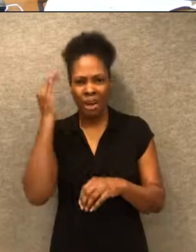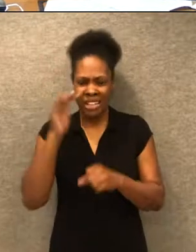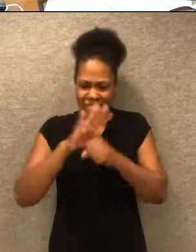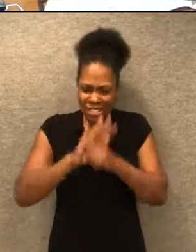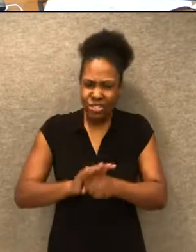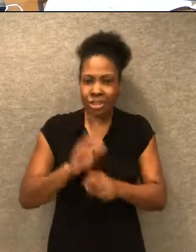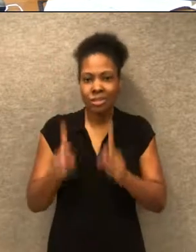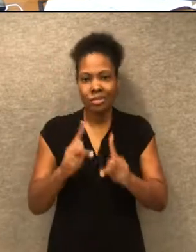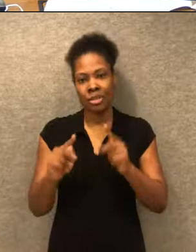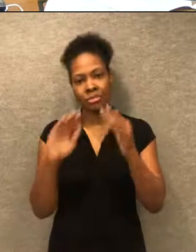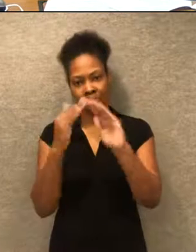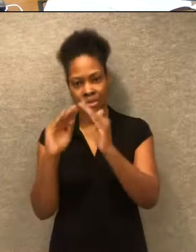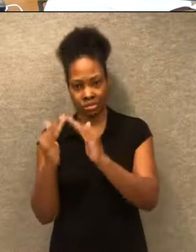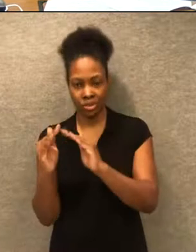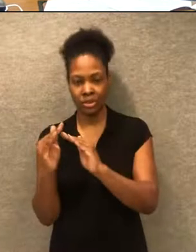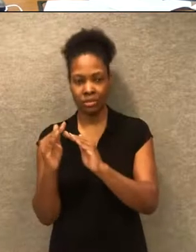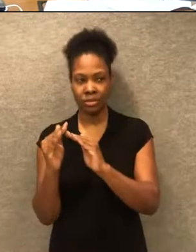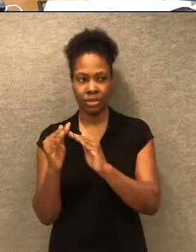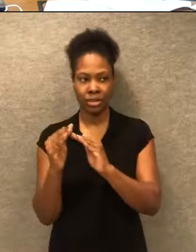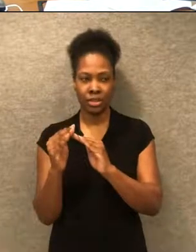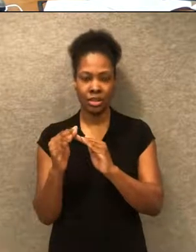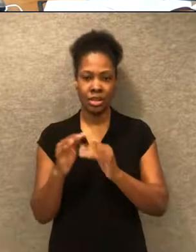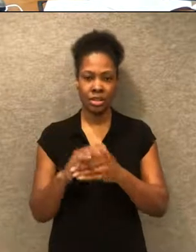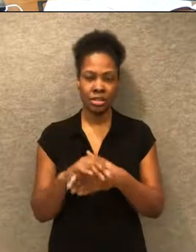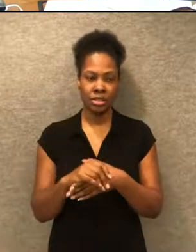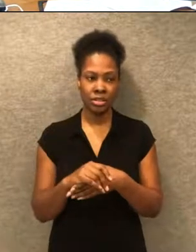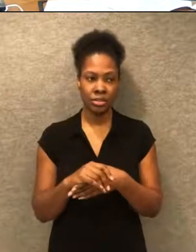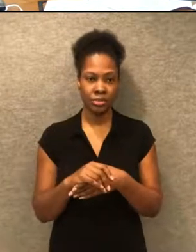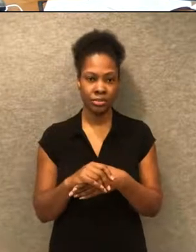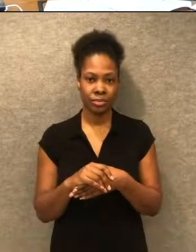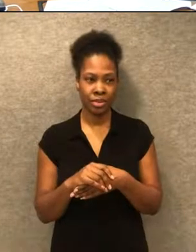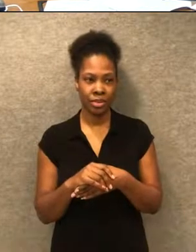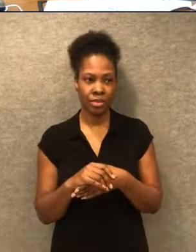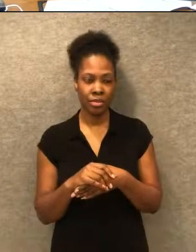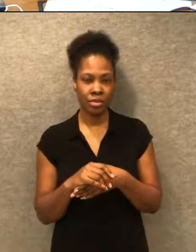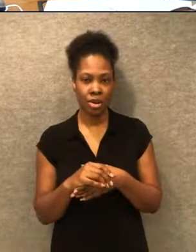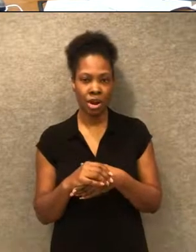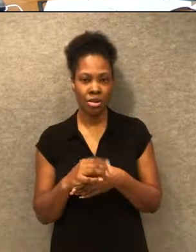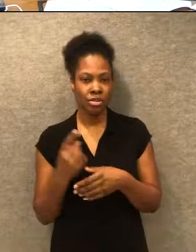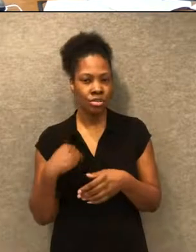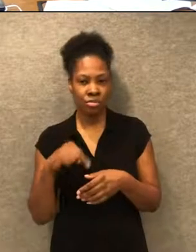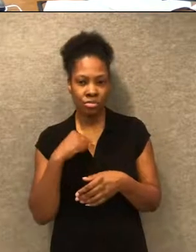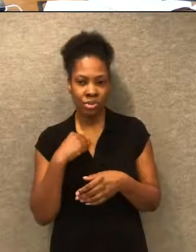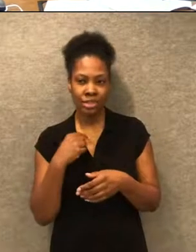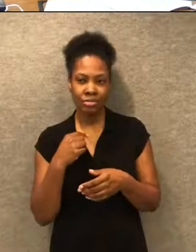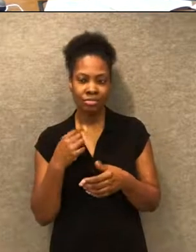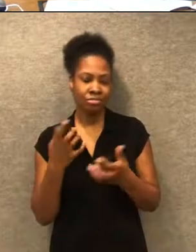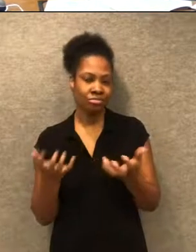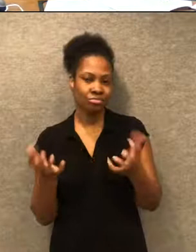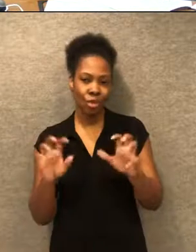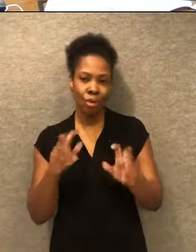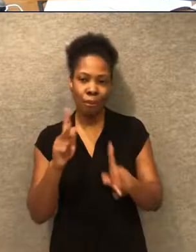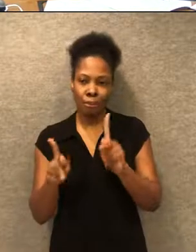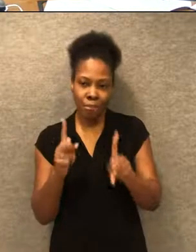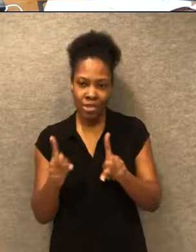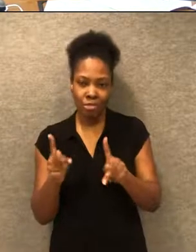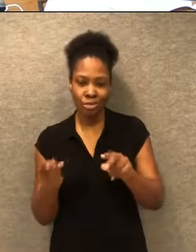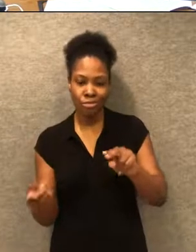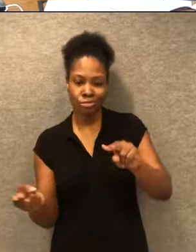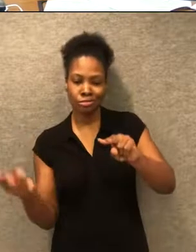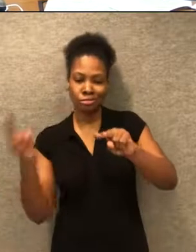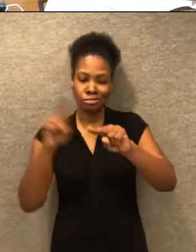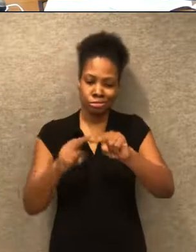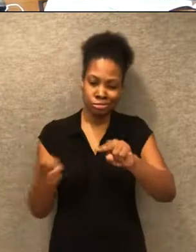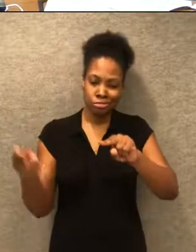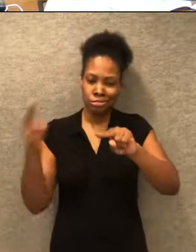people. So again, we're not tolerating folks who are over saturating these prices